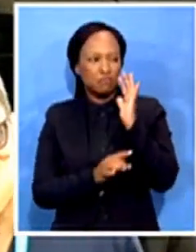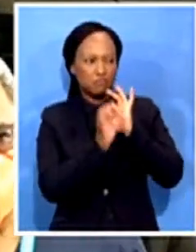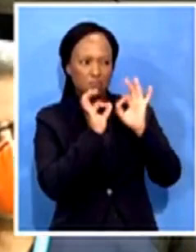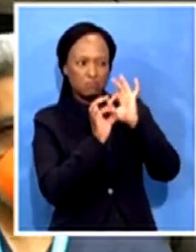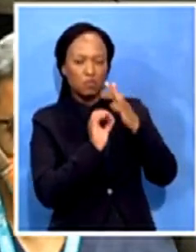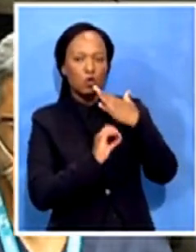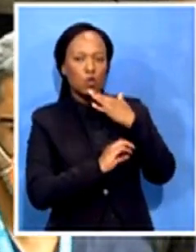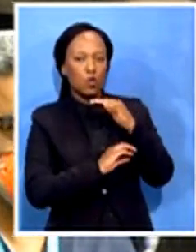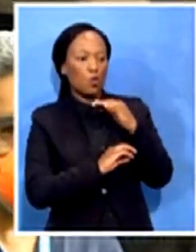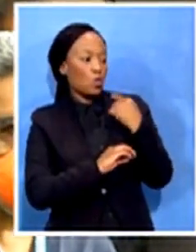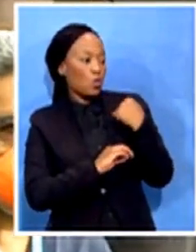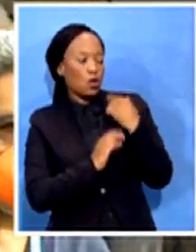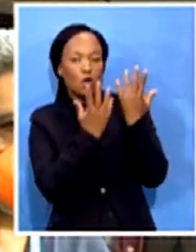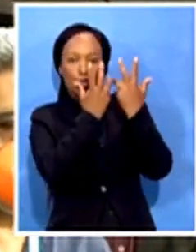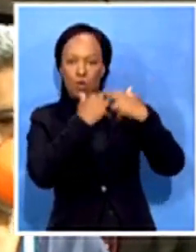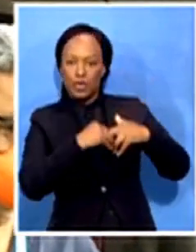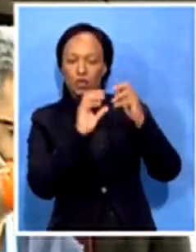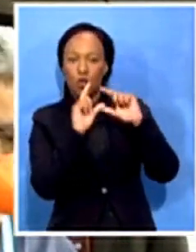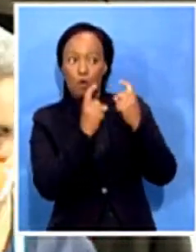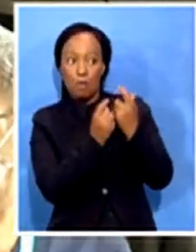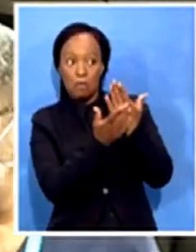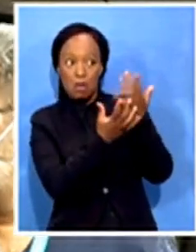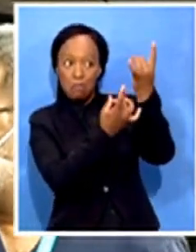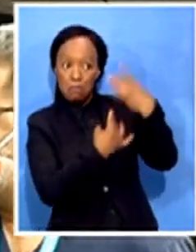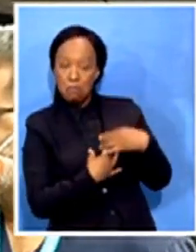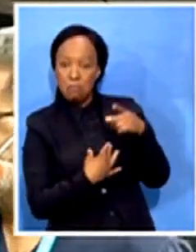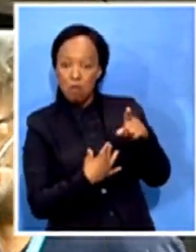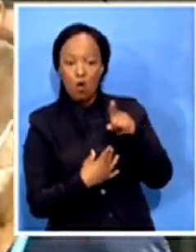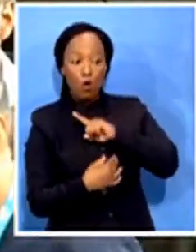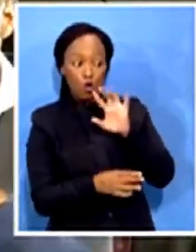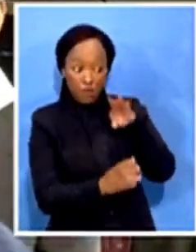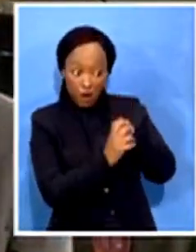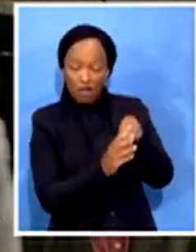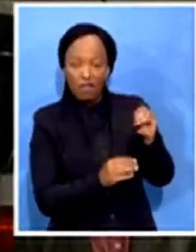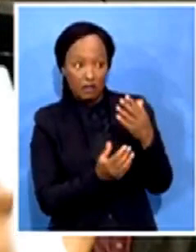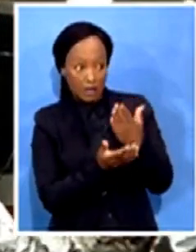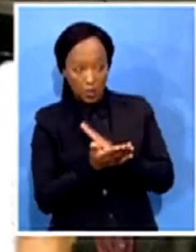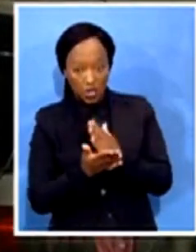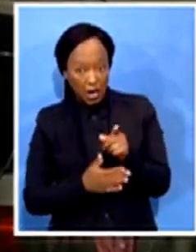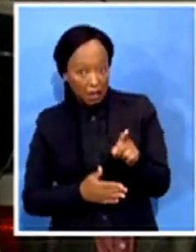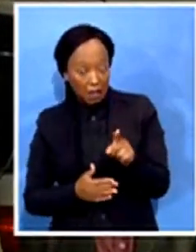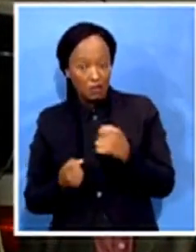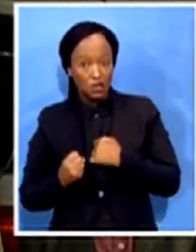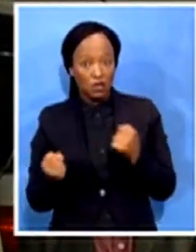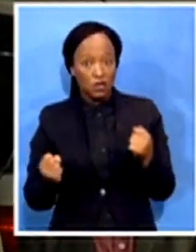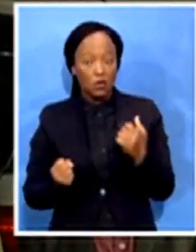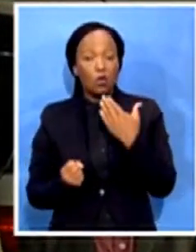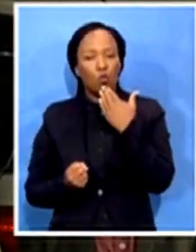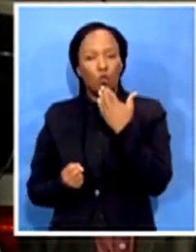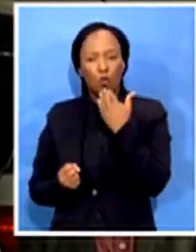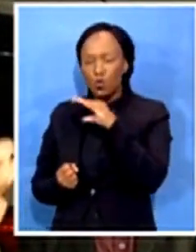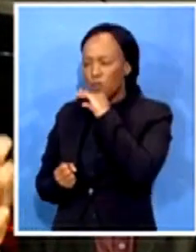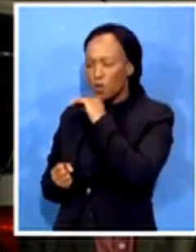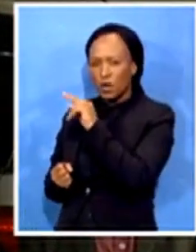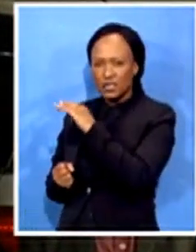that premiers were involved there. Just if you give me a... You mean the national? Yeah. Please wait for the president. All